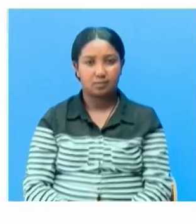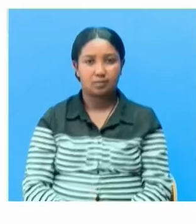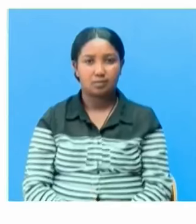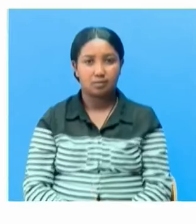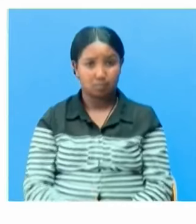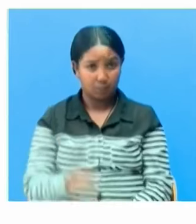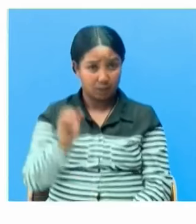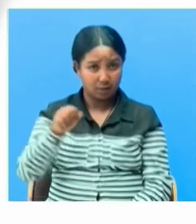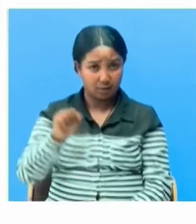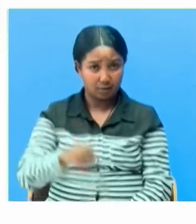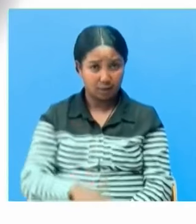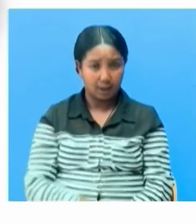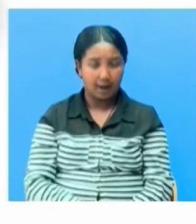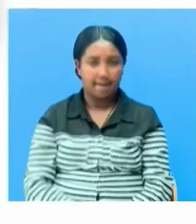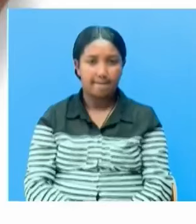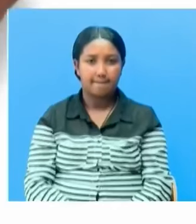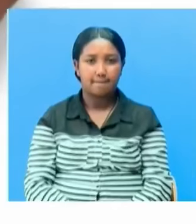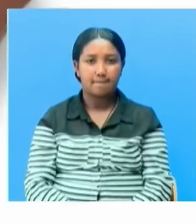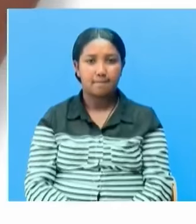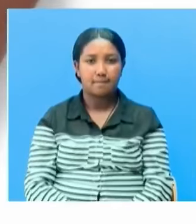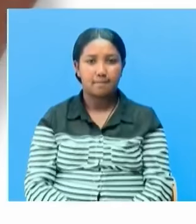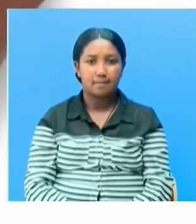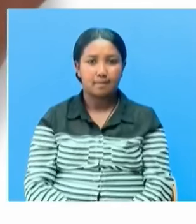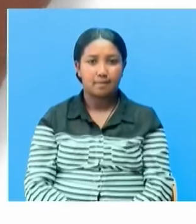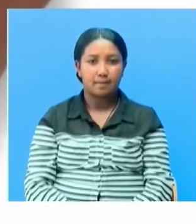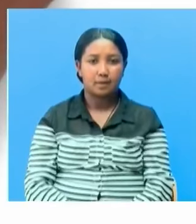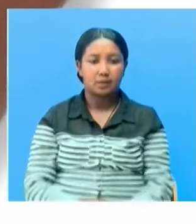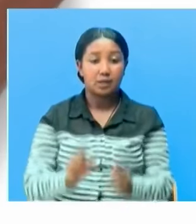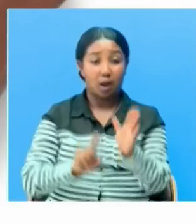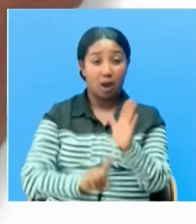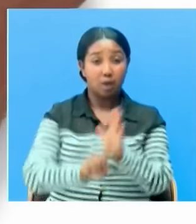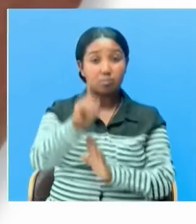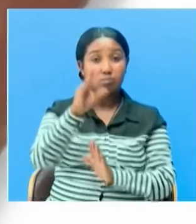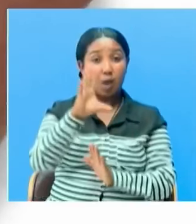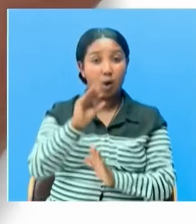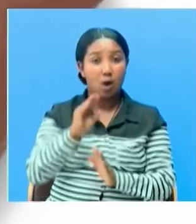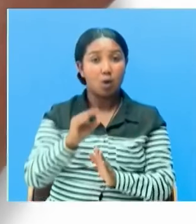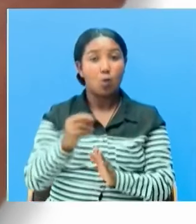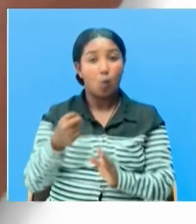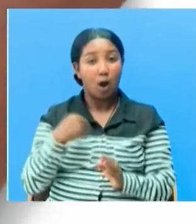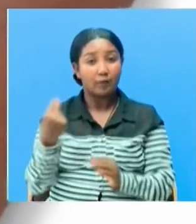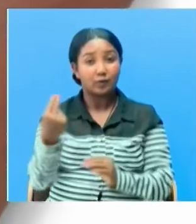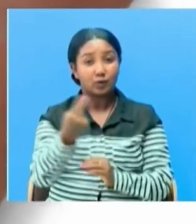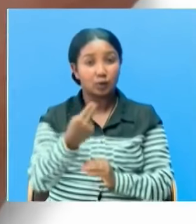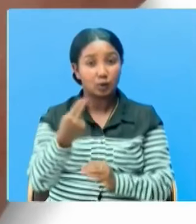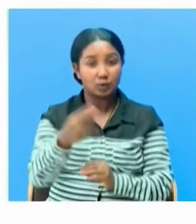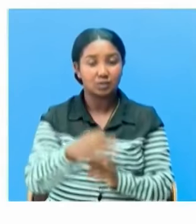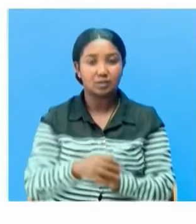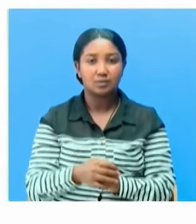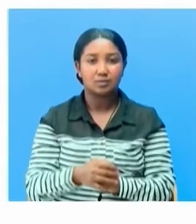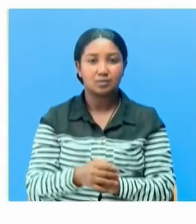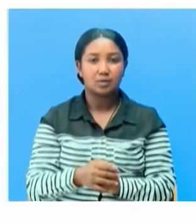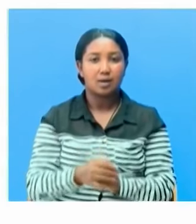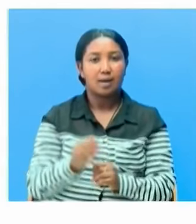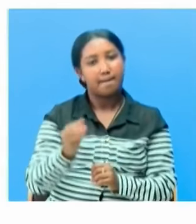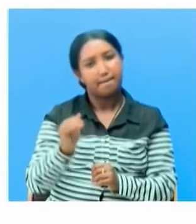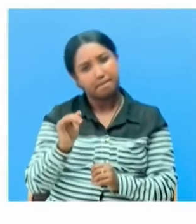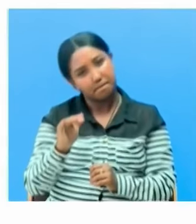Isn't it? Since we are talking about height, so we have to use